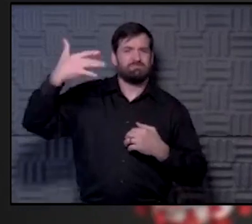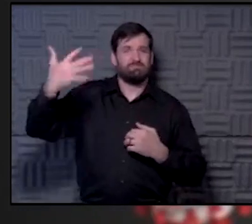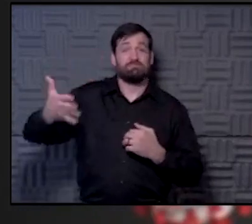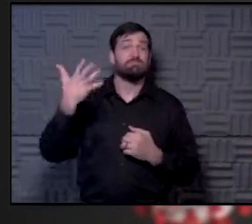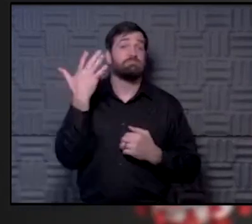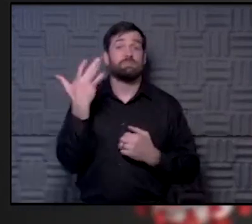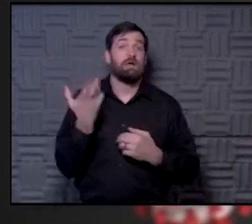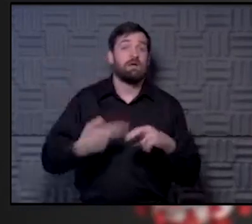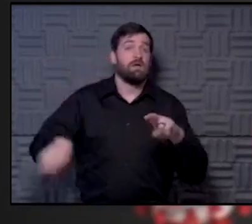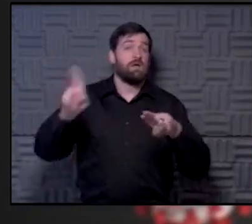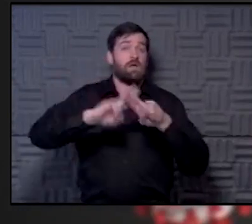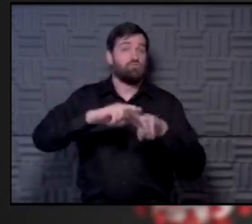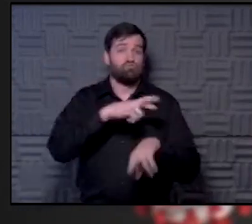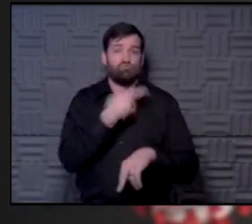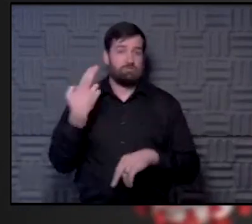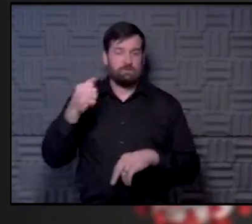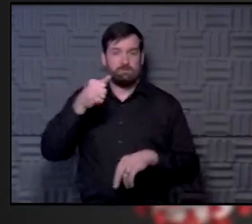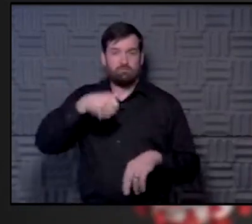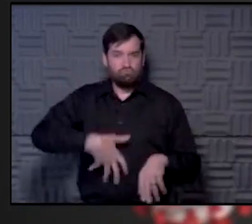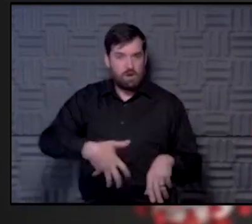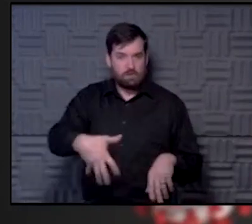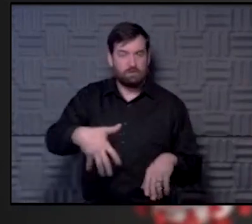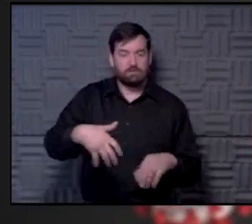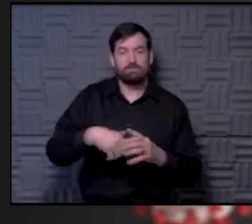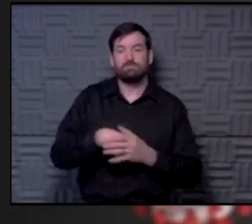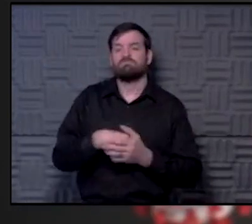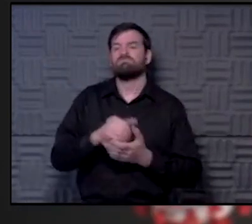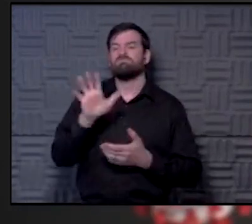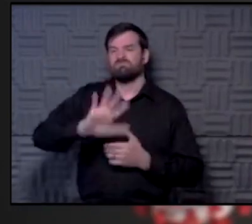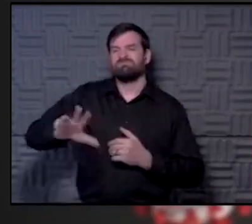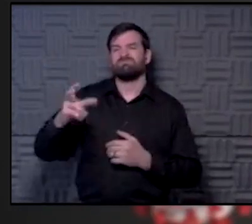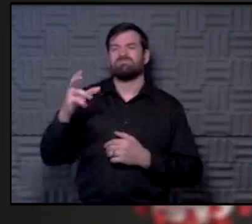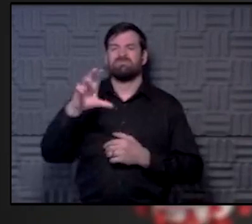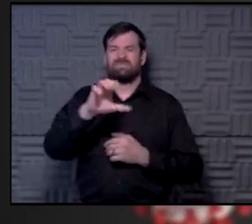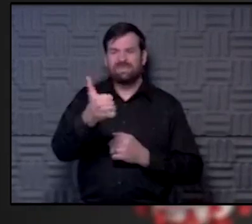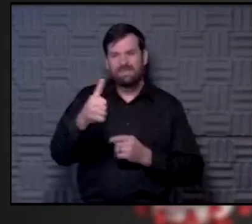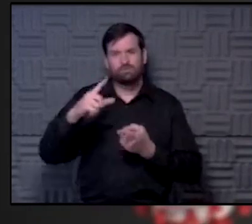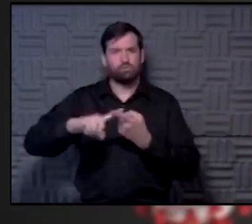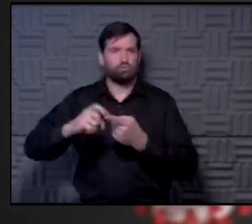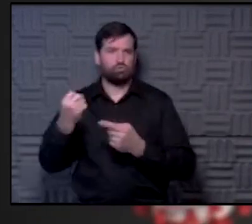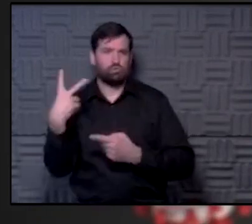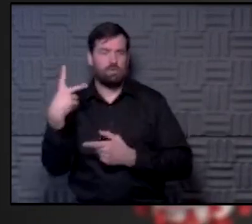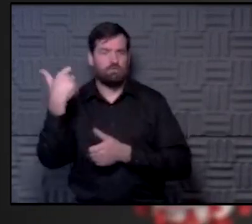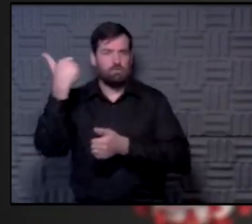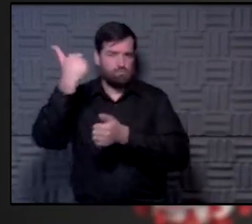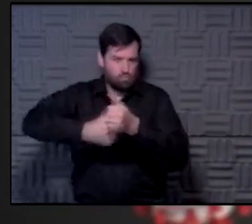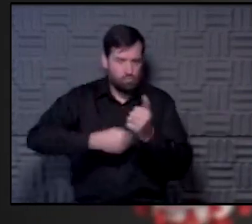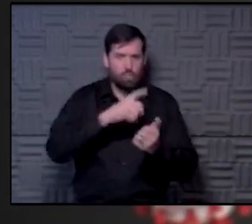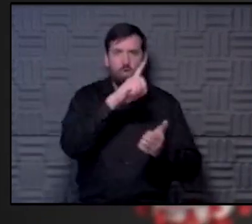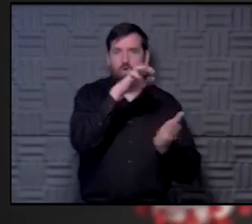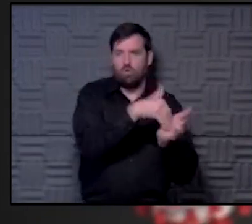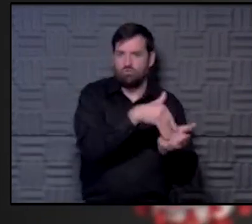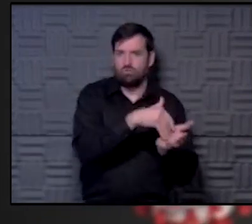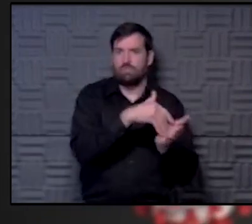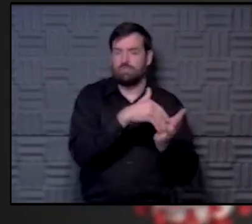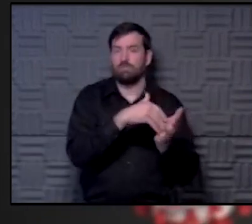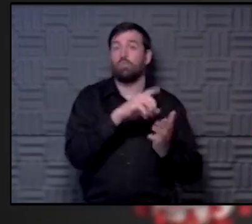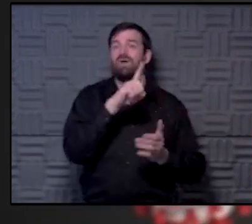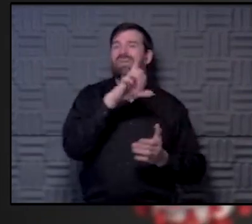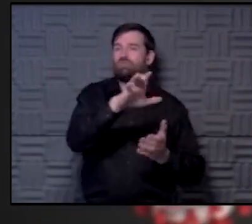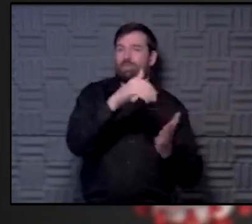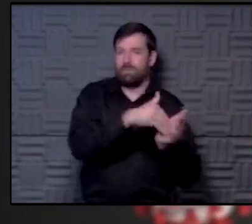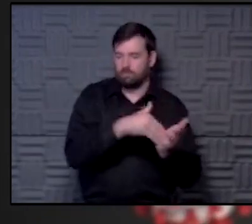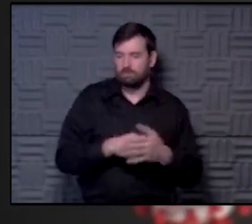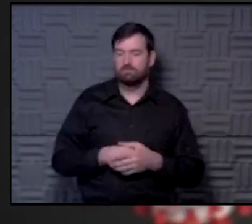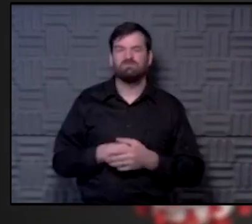pregnancy. It's, as you can see from our graphics, 10 to 12 per 100,000 deliveries. So an obstetrician's going to see this every once in a while. And you can see some of